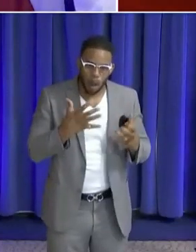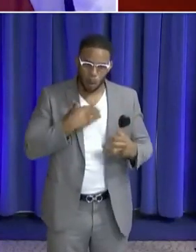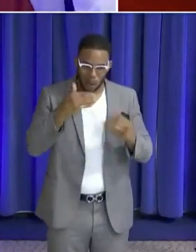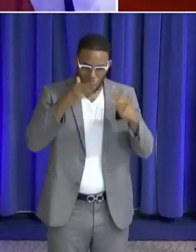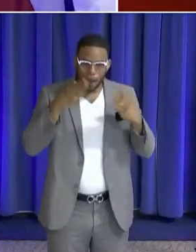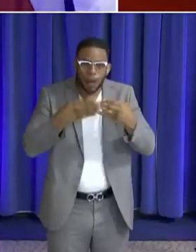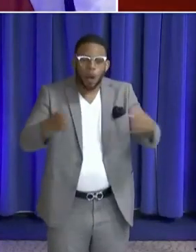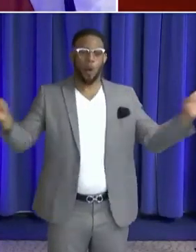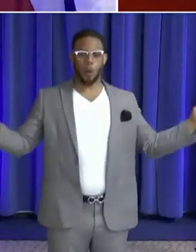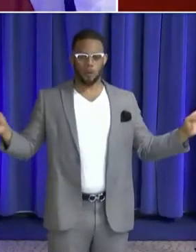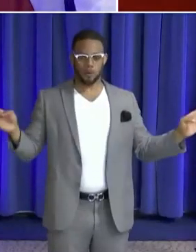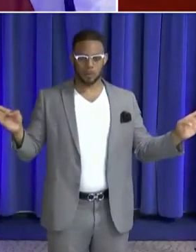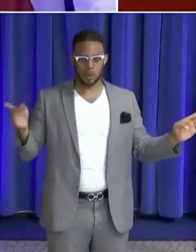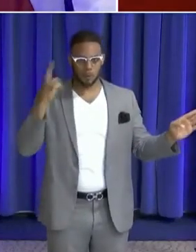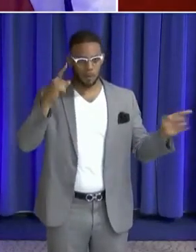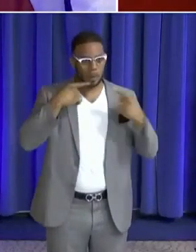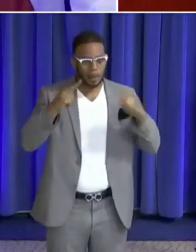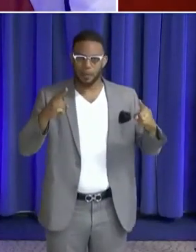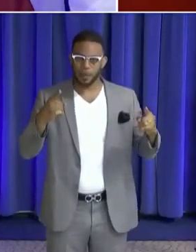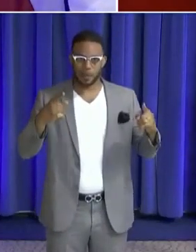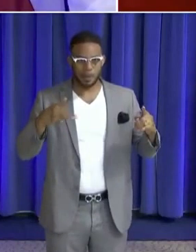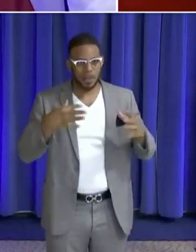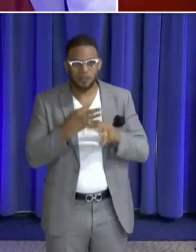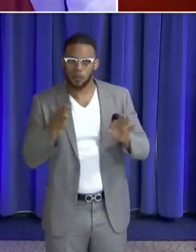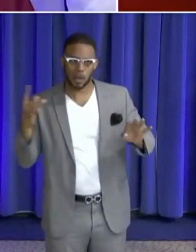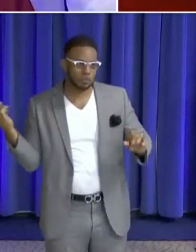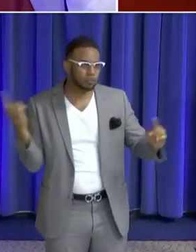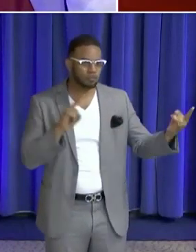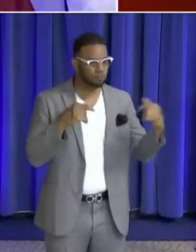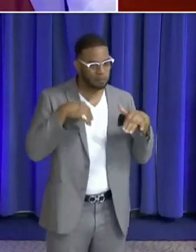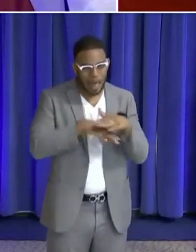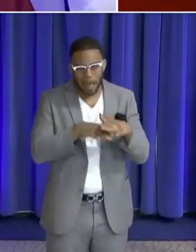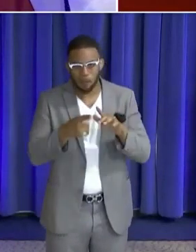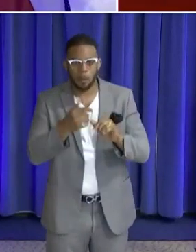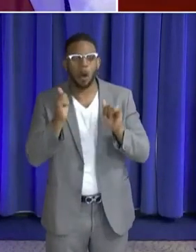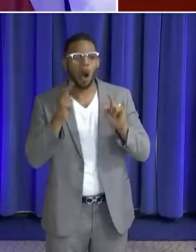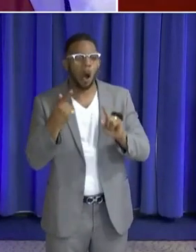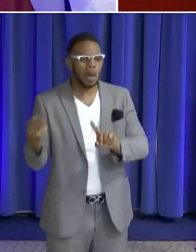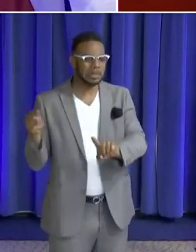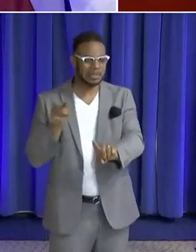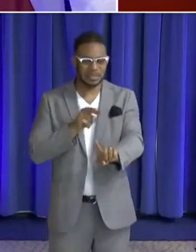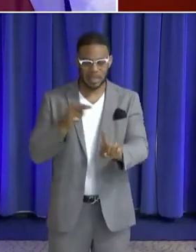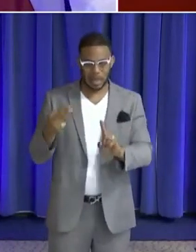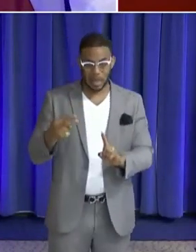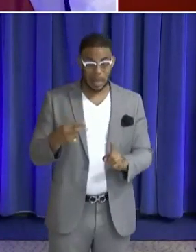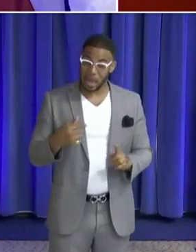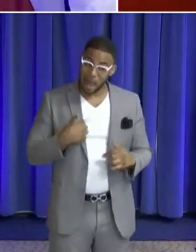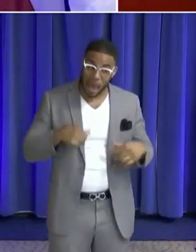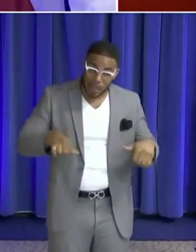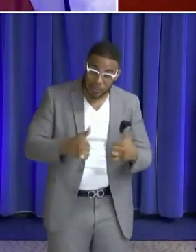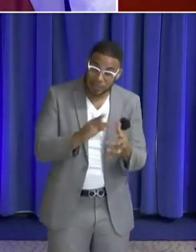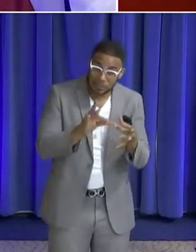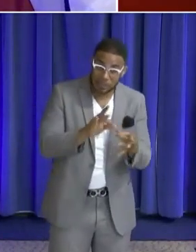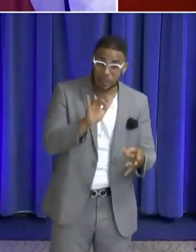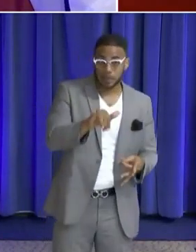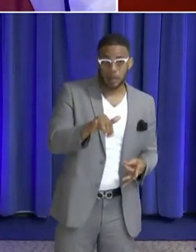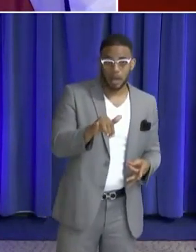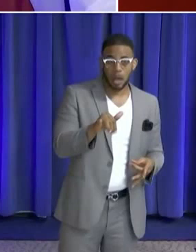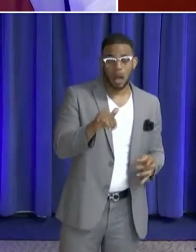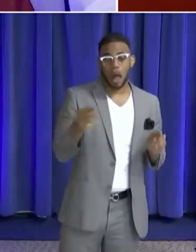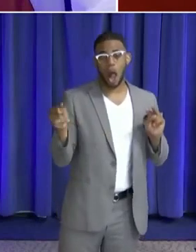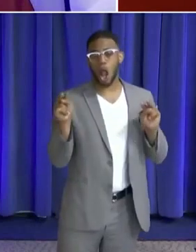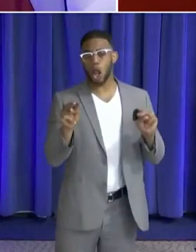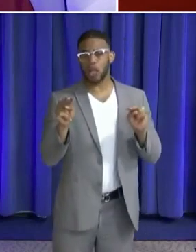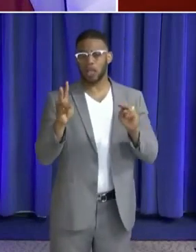House to be opened up for people to be able to access it from all sides. And I dare say that looking at